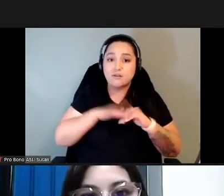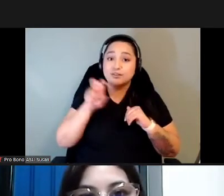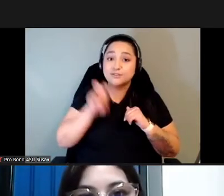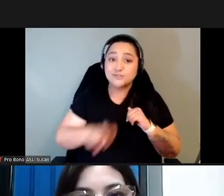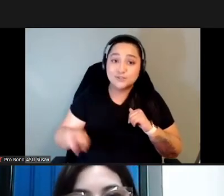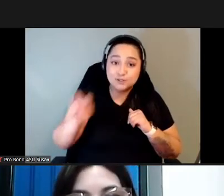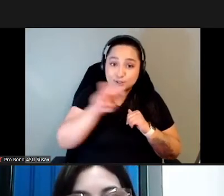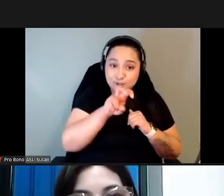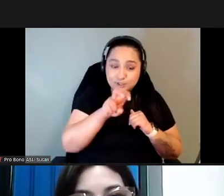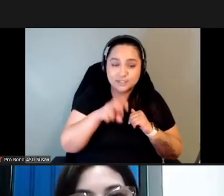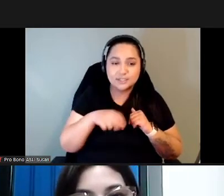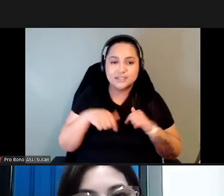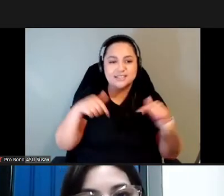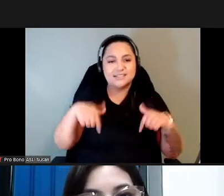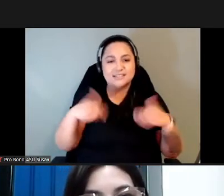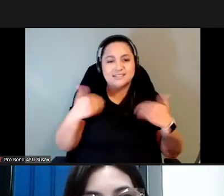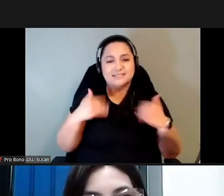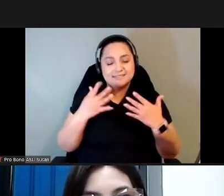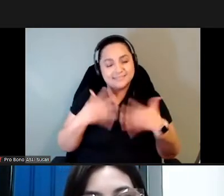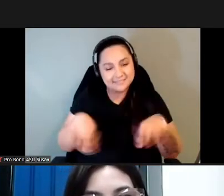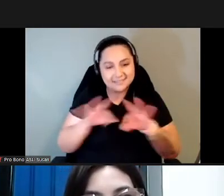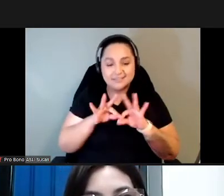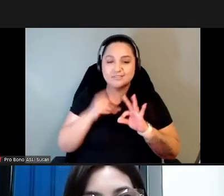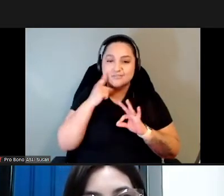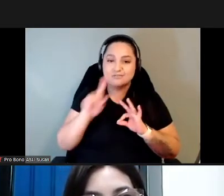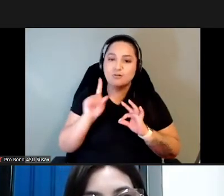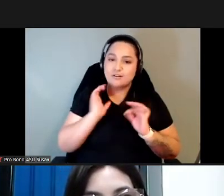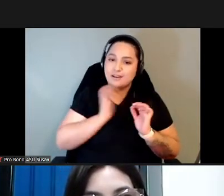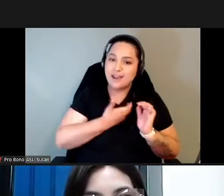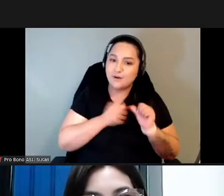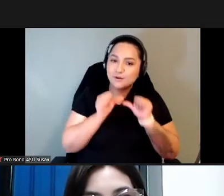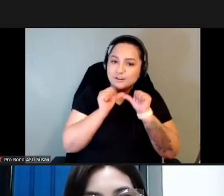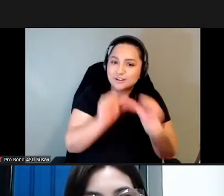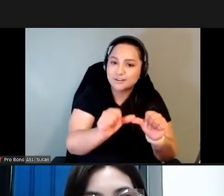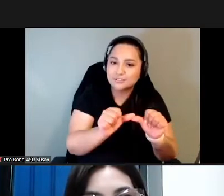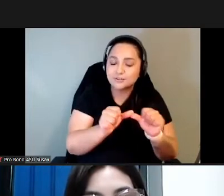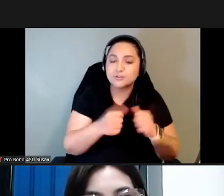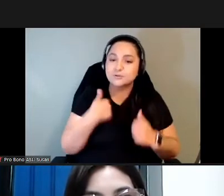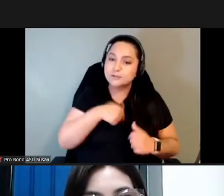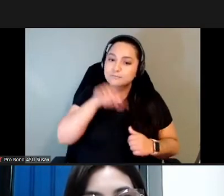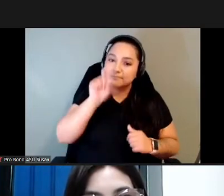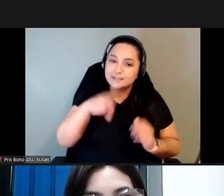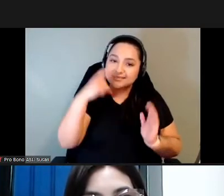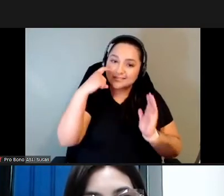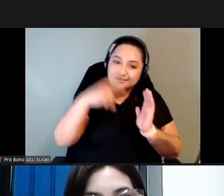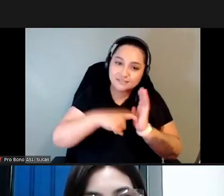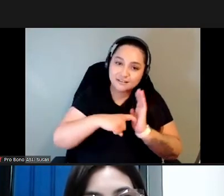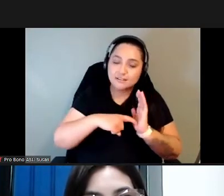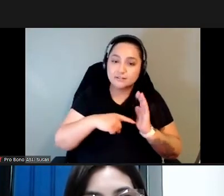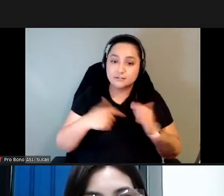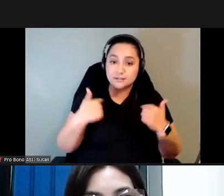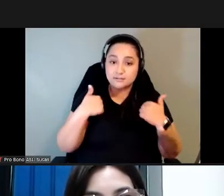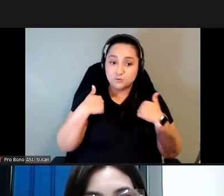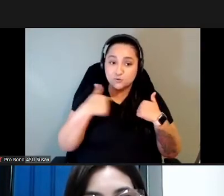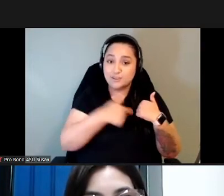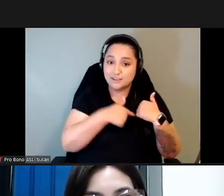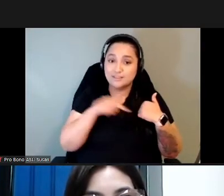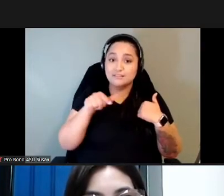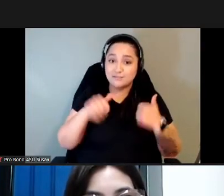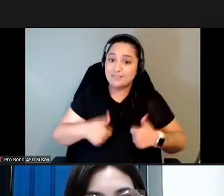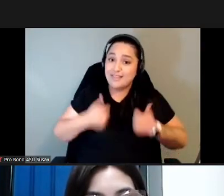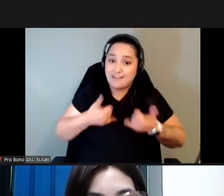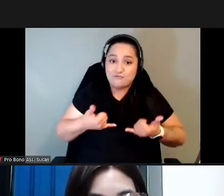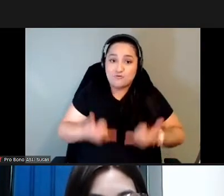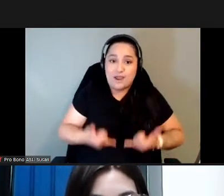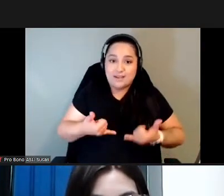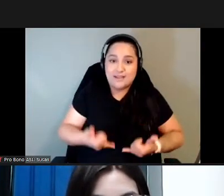is what is essential for all of our continuity, is to acknowledge that we are live right now on a continuum of the past, the